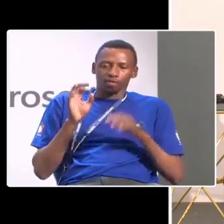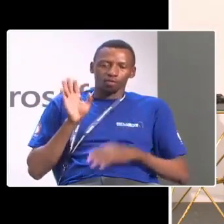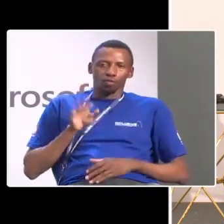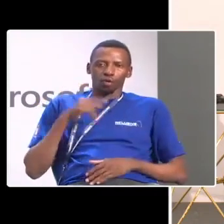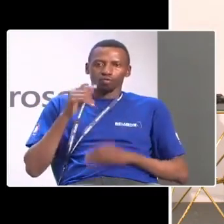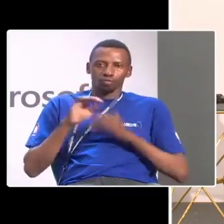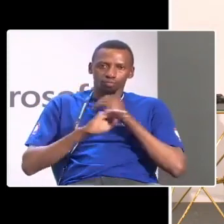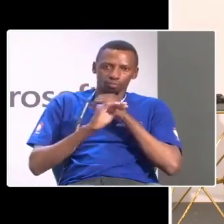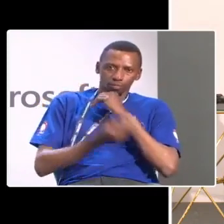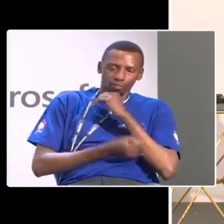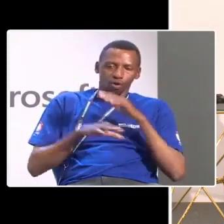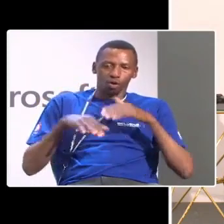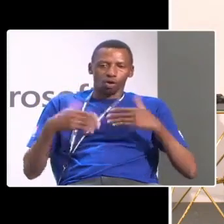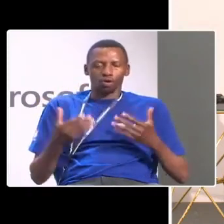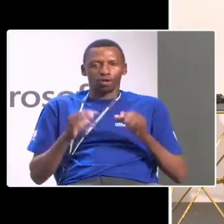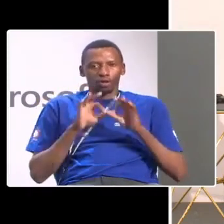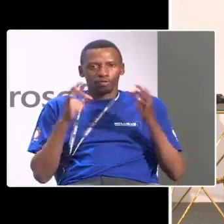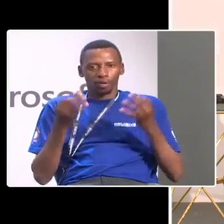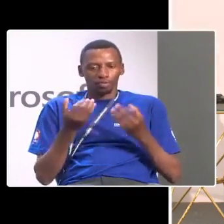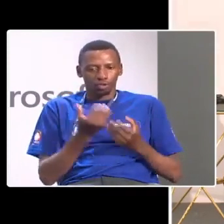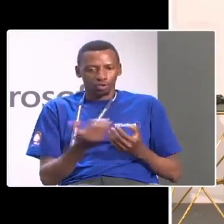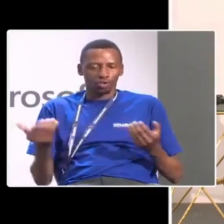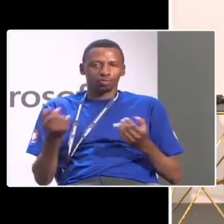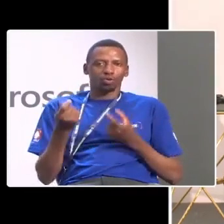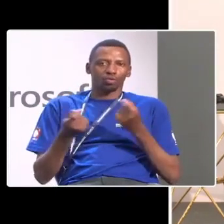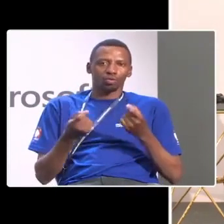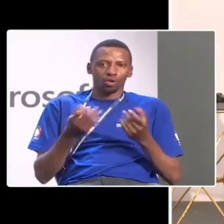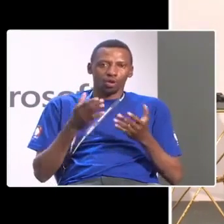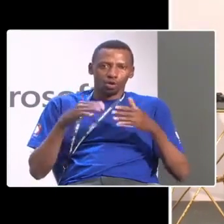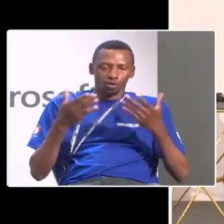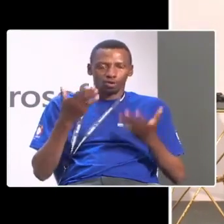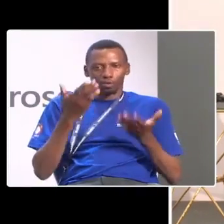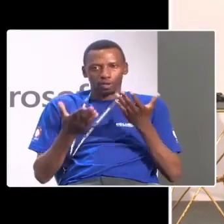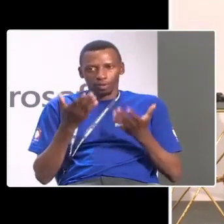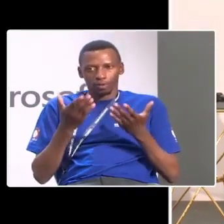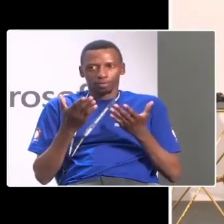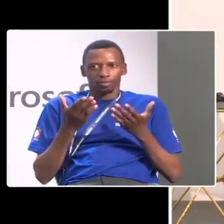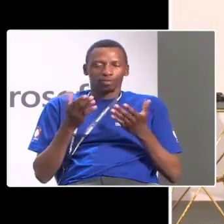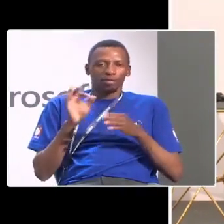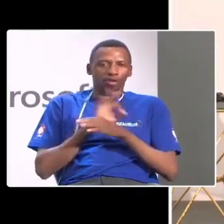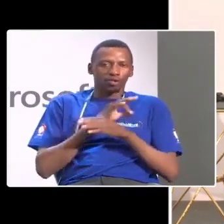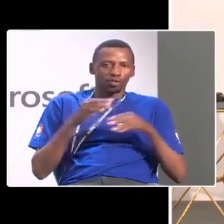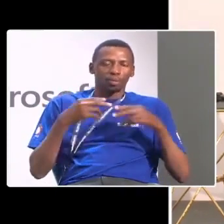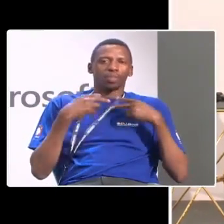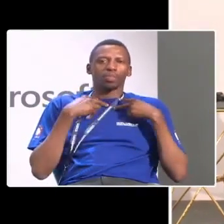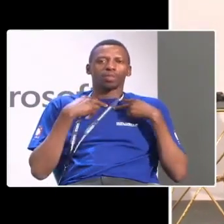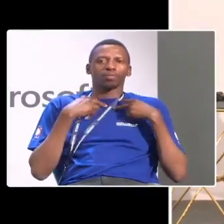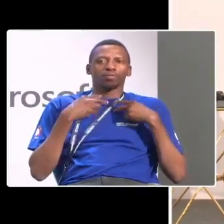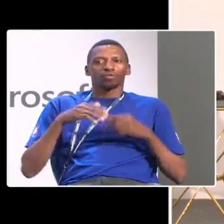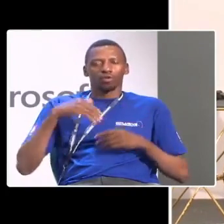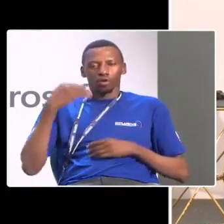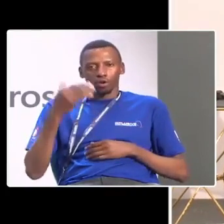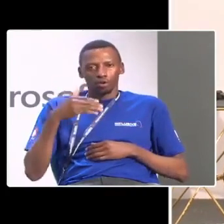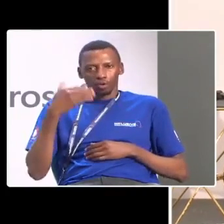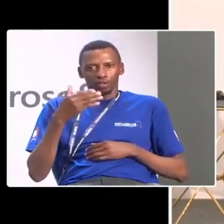or families with small children, or maybe people experiencing a temporary functional limitation, all the way through to, if we're